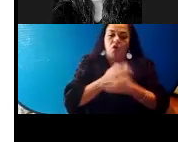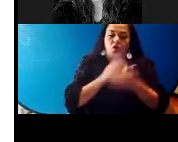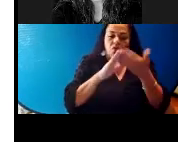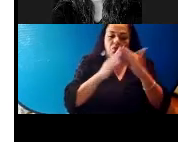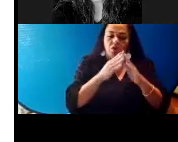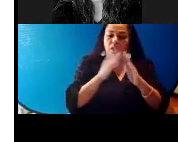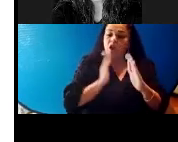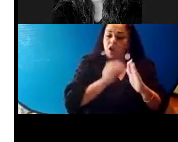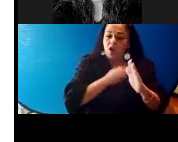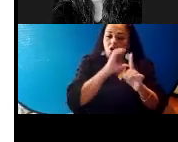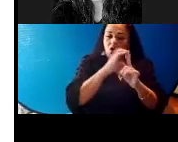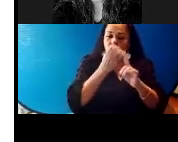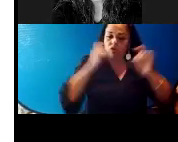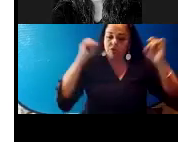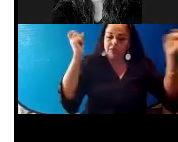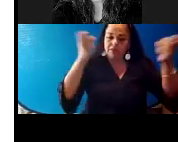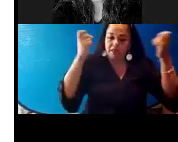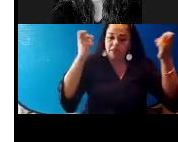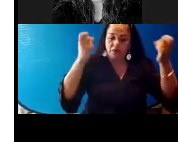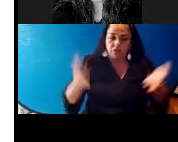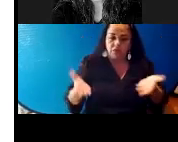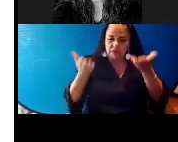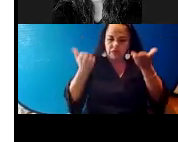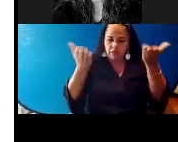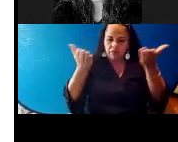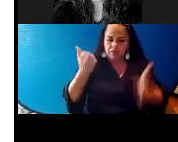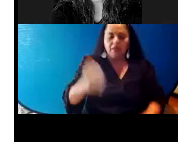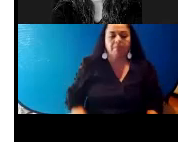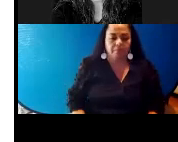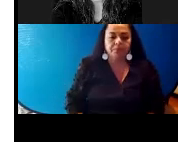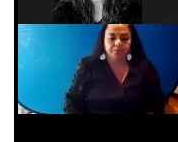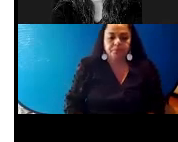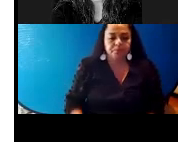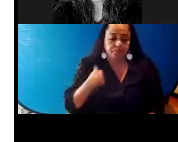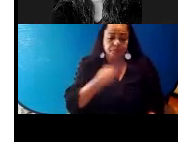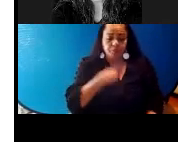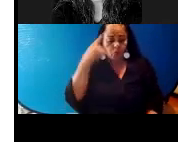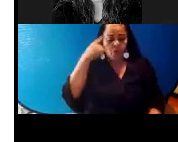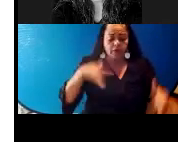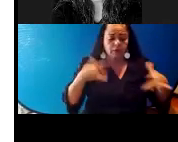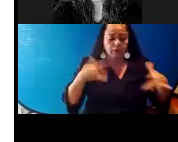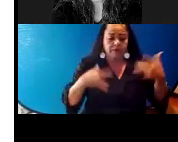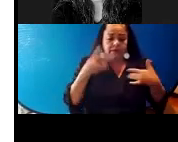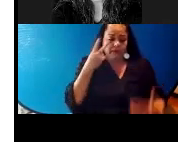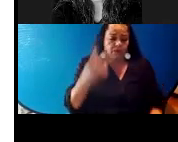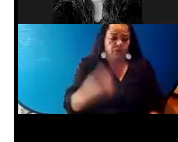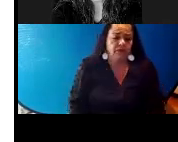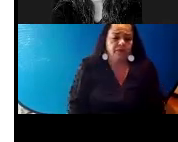to be celebrated. And so just lift this up because this was something that we just thought was really exciting to see.